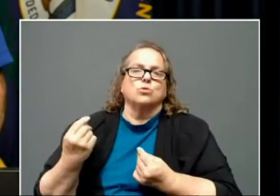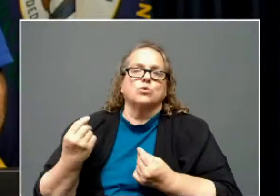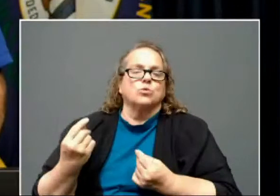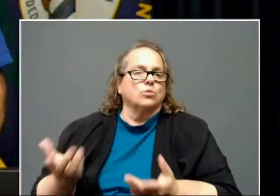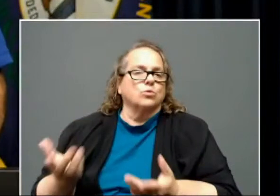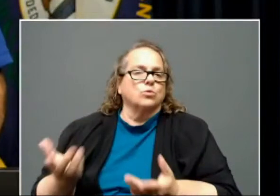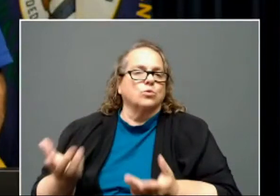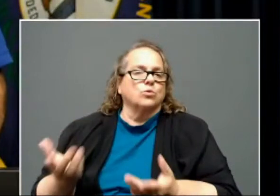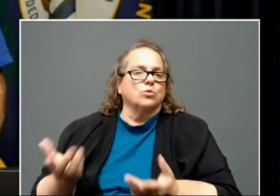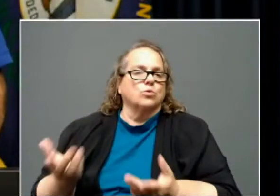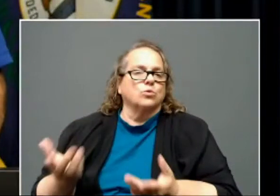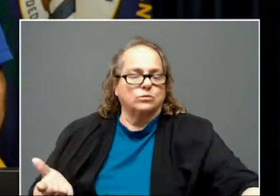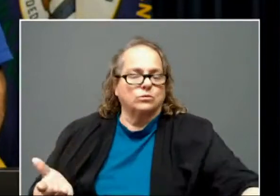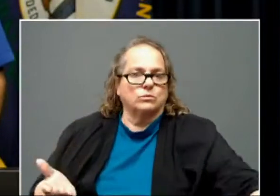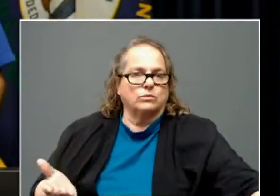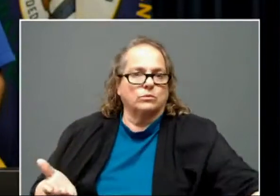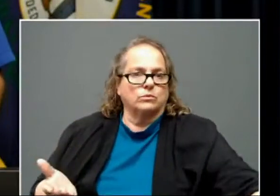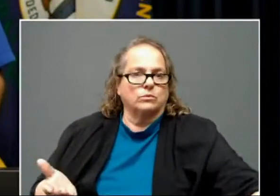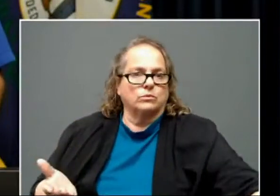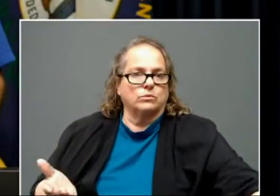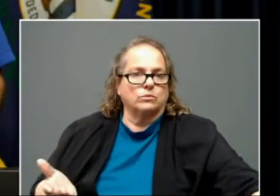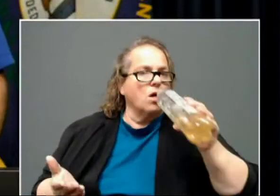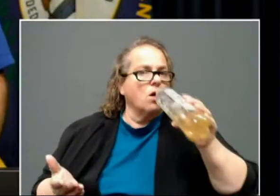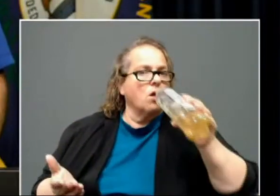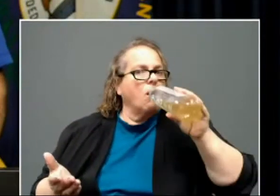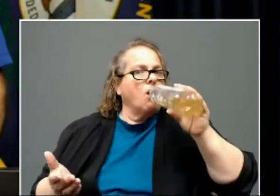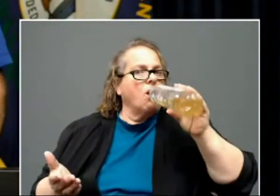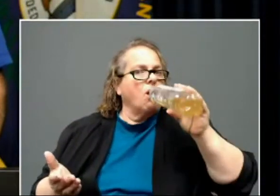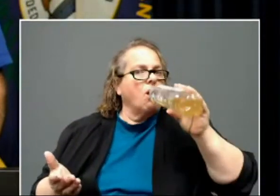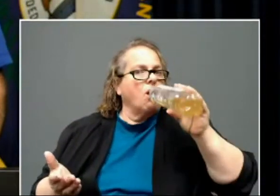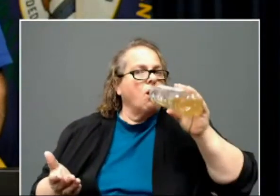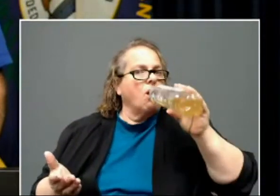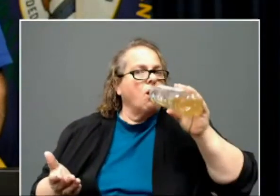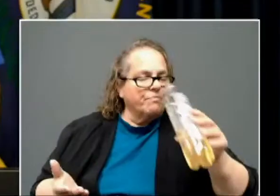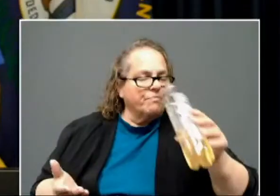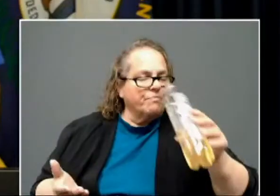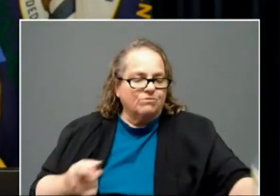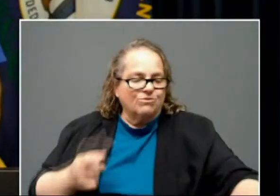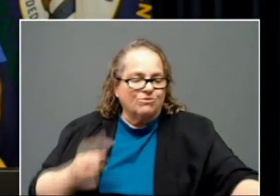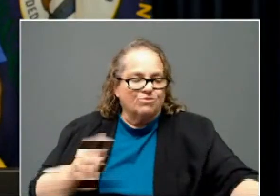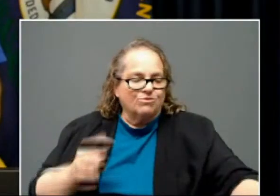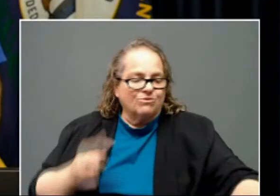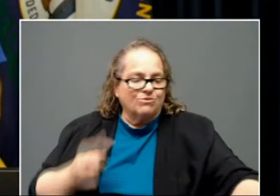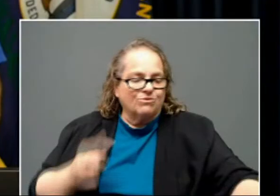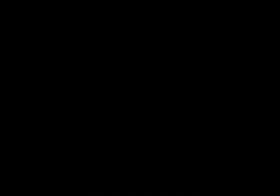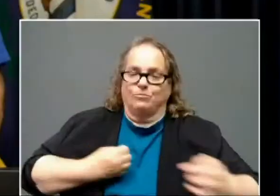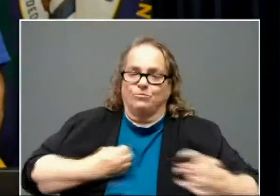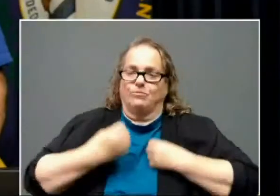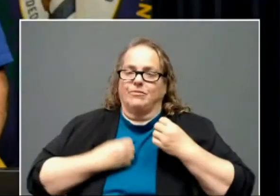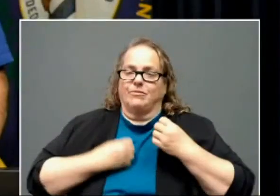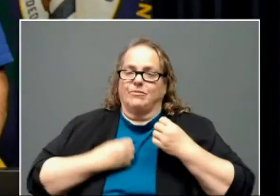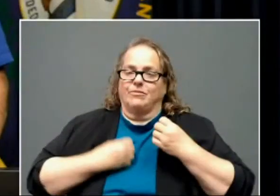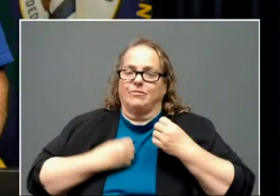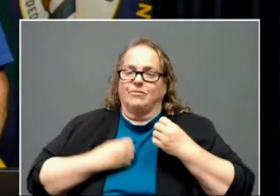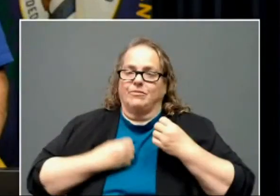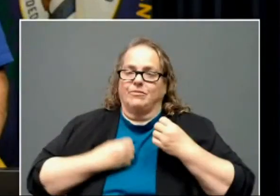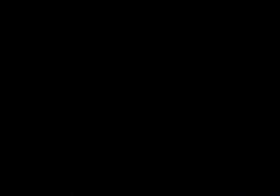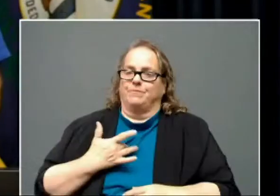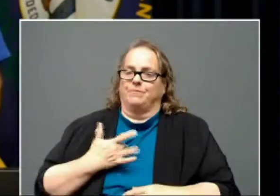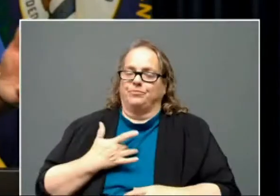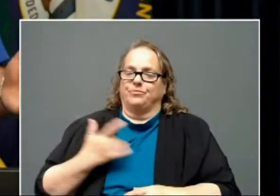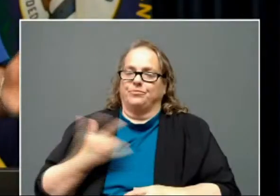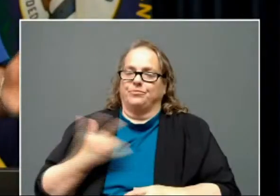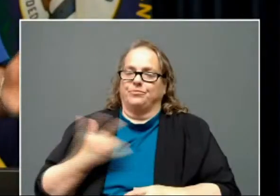all? Well, you can understand the emotions of everything that people have been through, and folks that have stepped up and